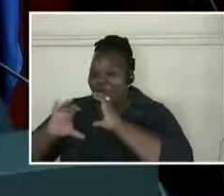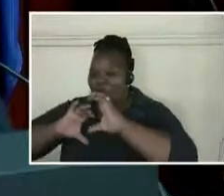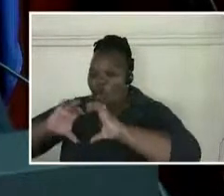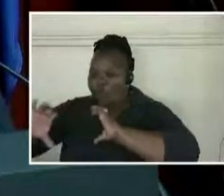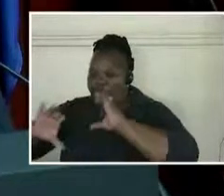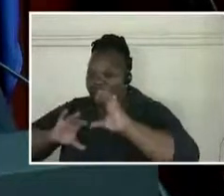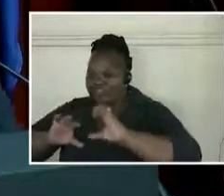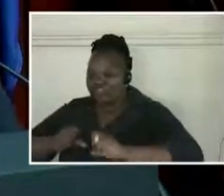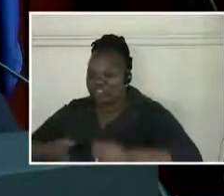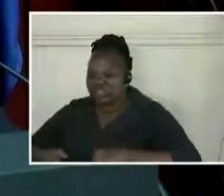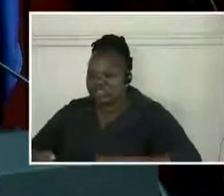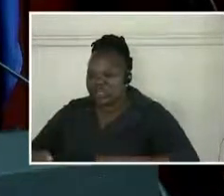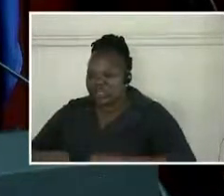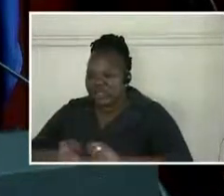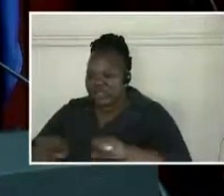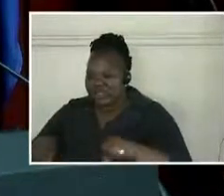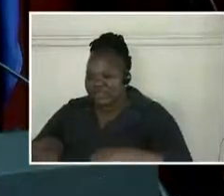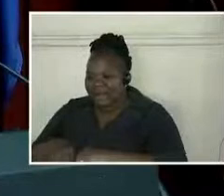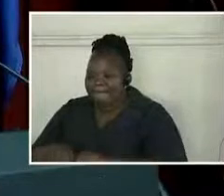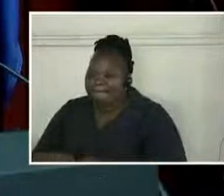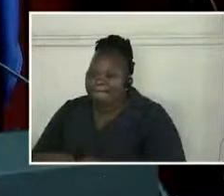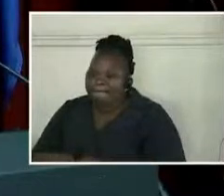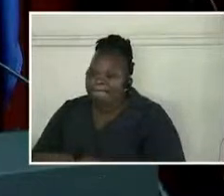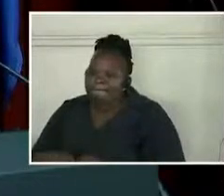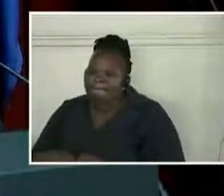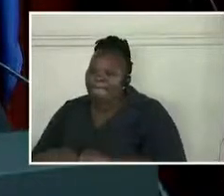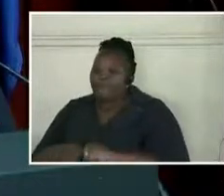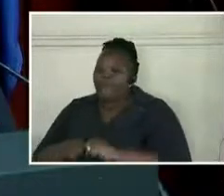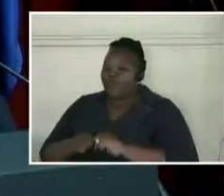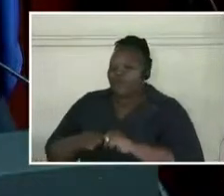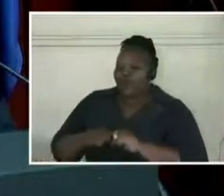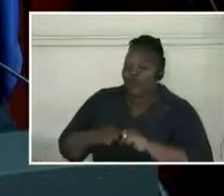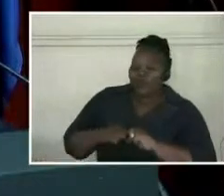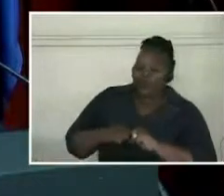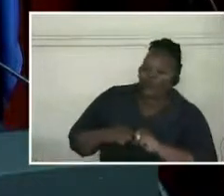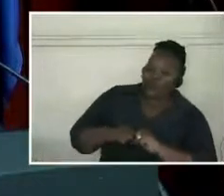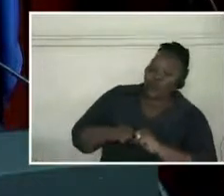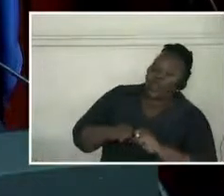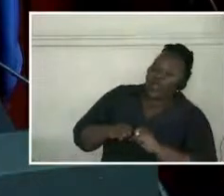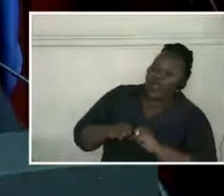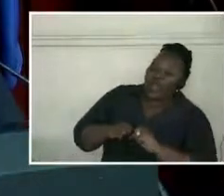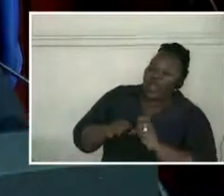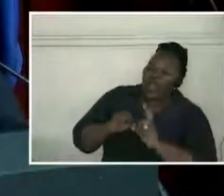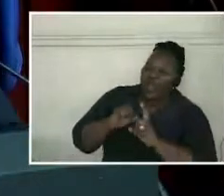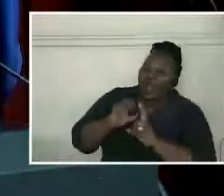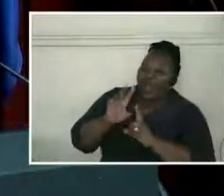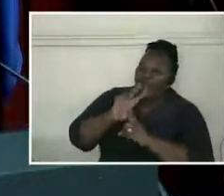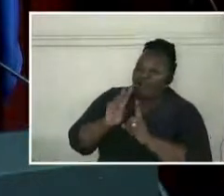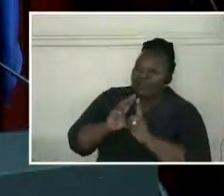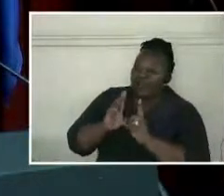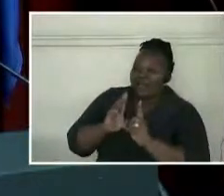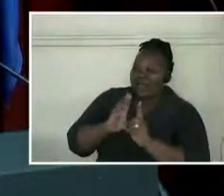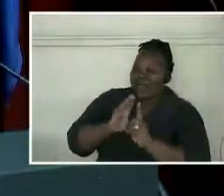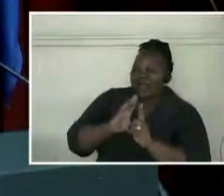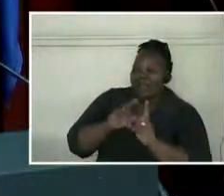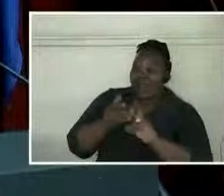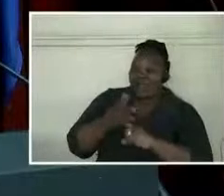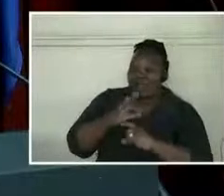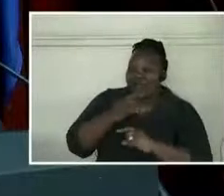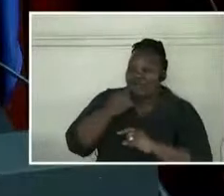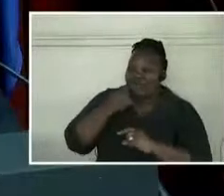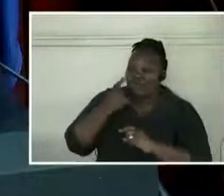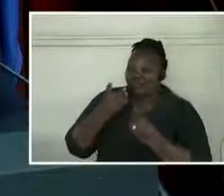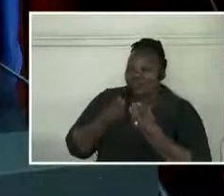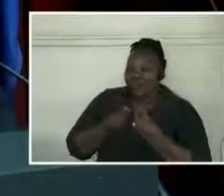others defining by the arts and culture portfolio committee are as follows i'll just highlight the